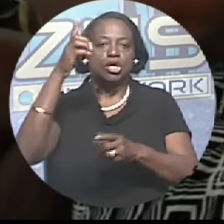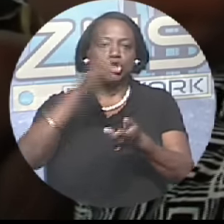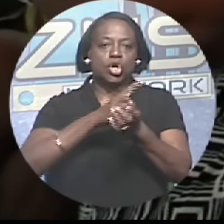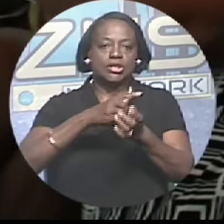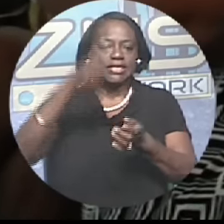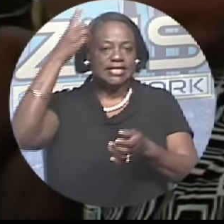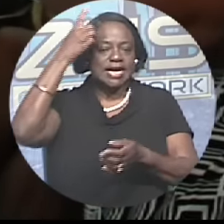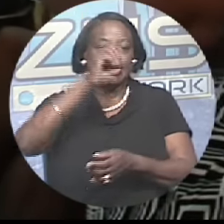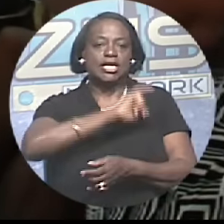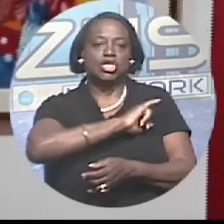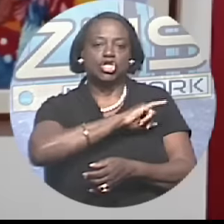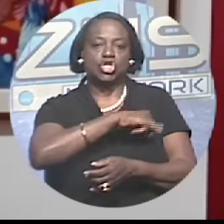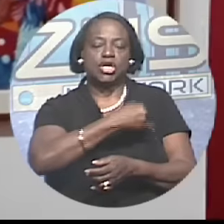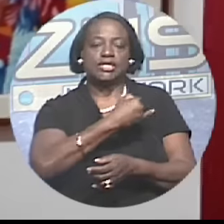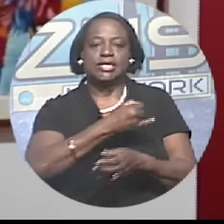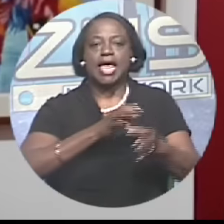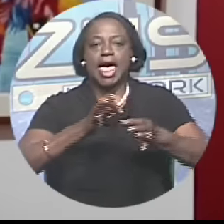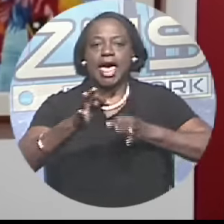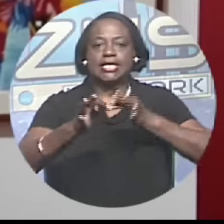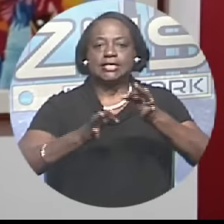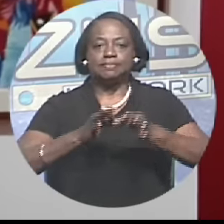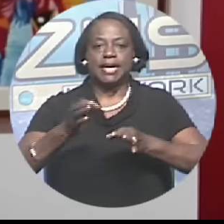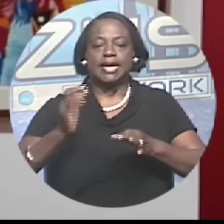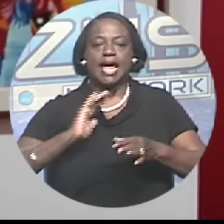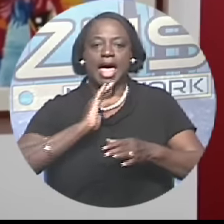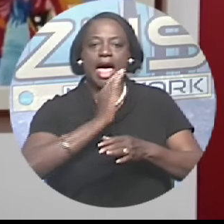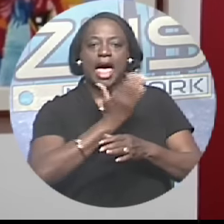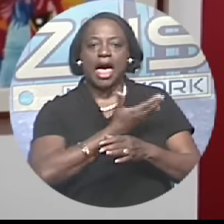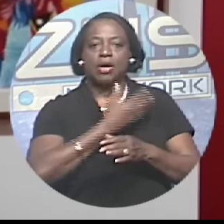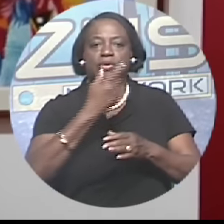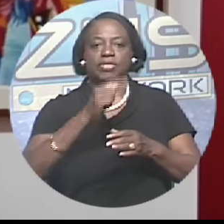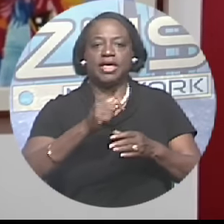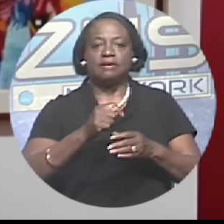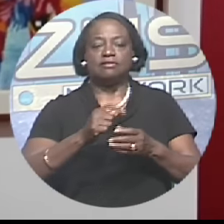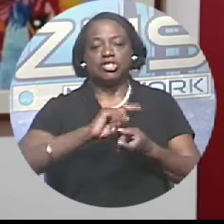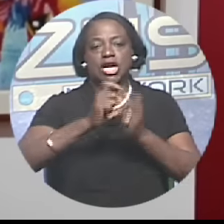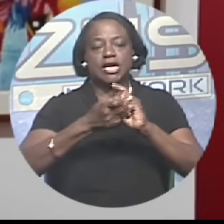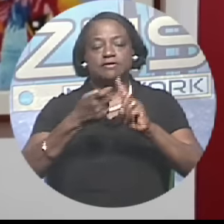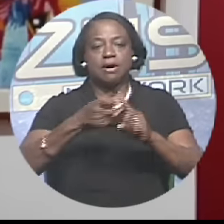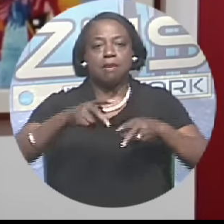explained how they have transitioned from parades to now a junkanoo season.